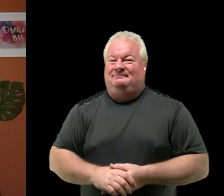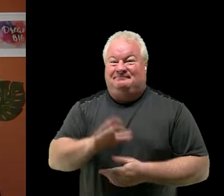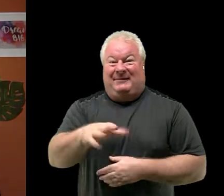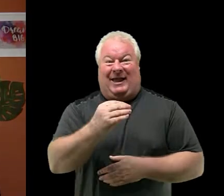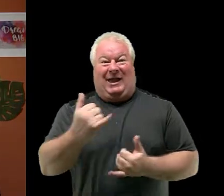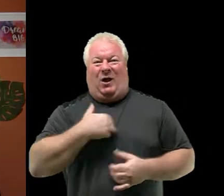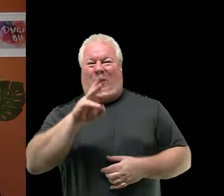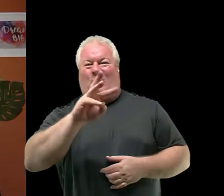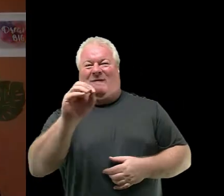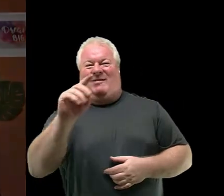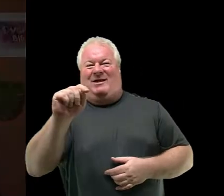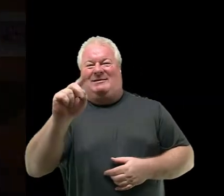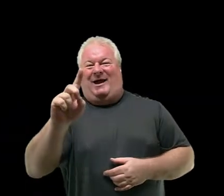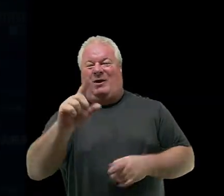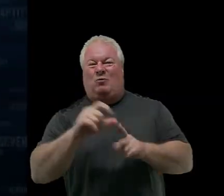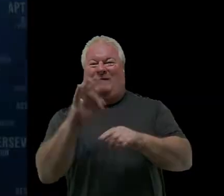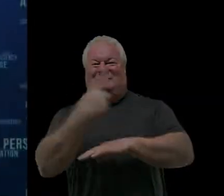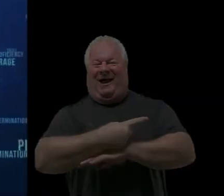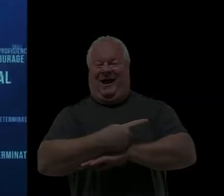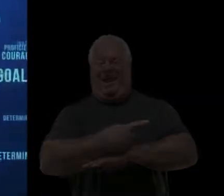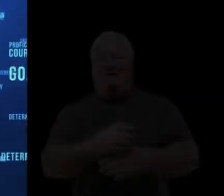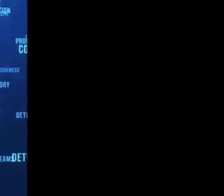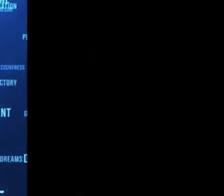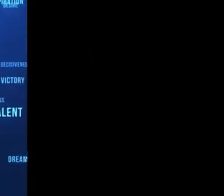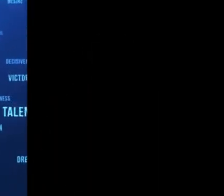And now for our word of the day.